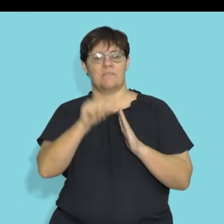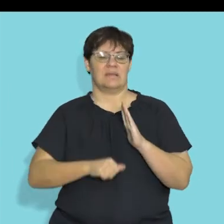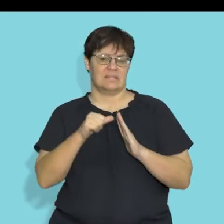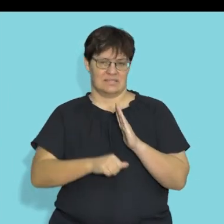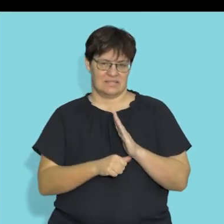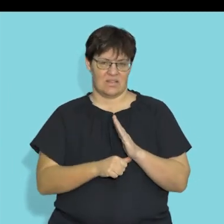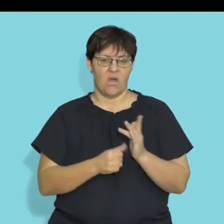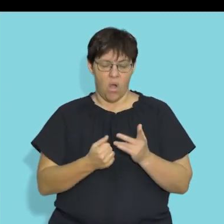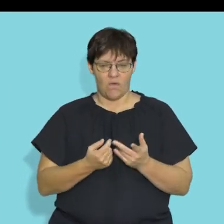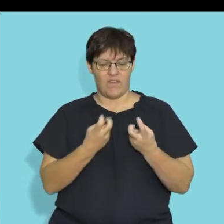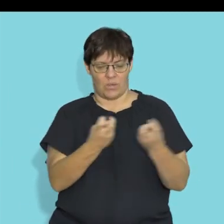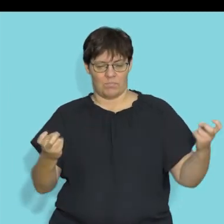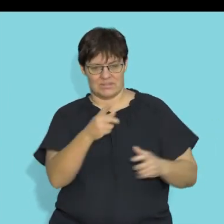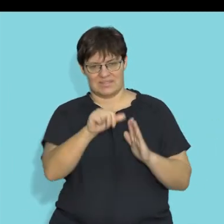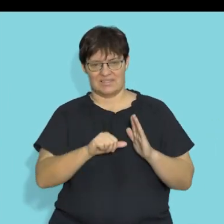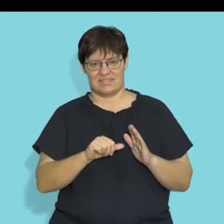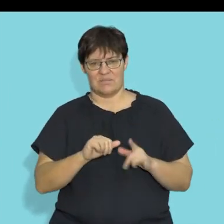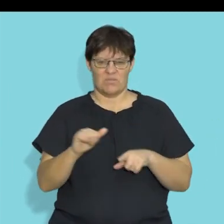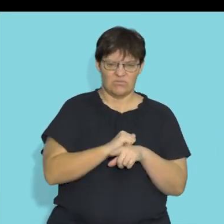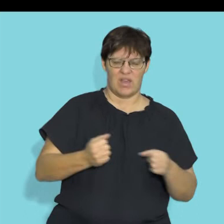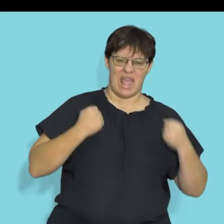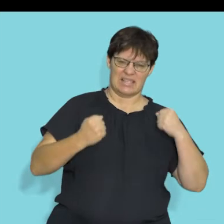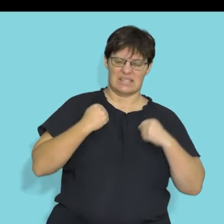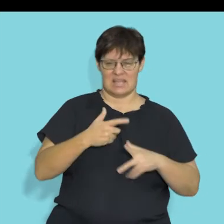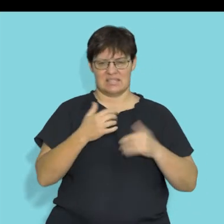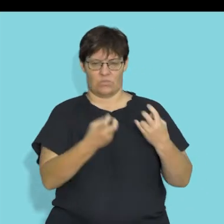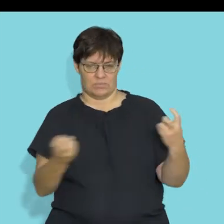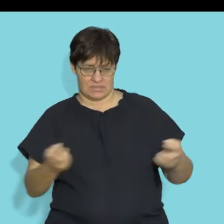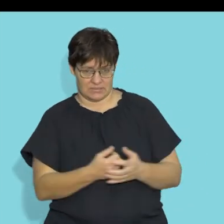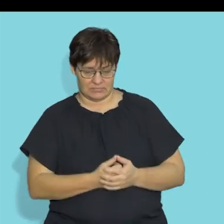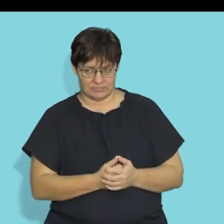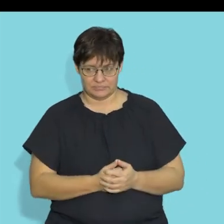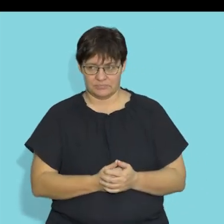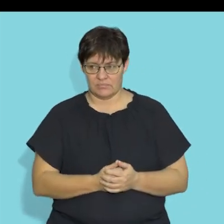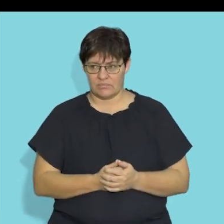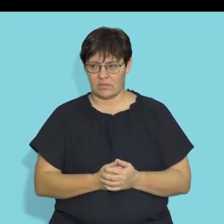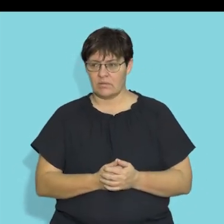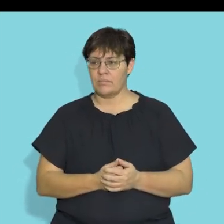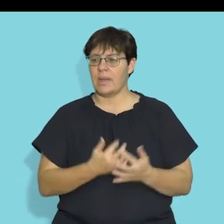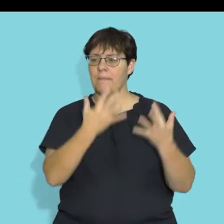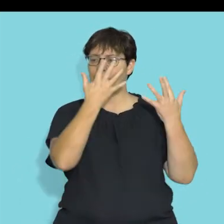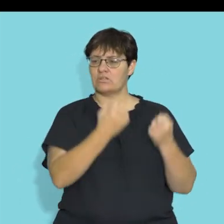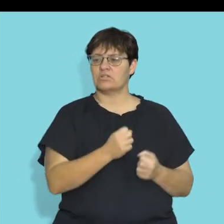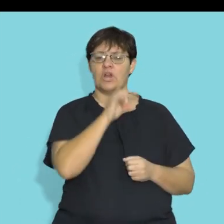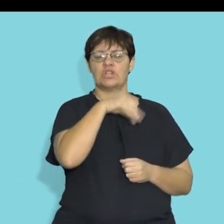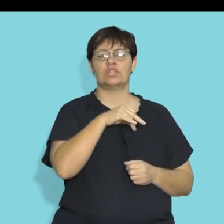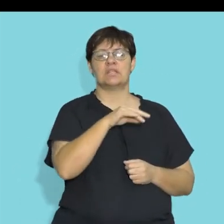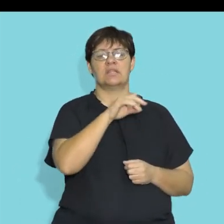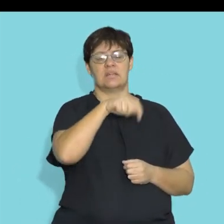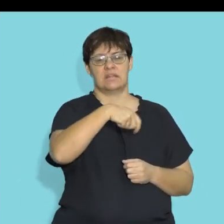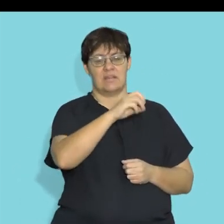training equipment. Right, now watch here, interesting one. We budgeted 13,000 Rand